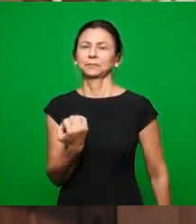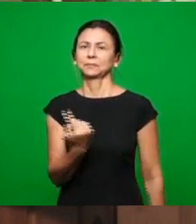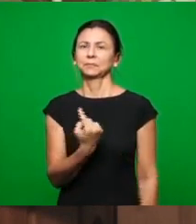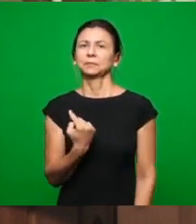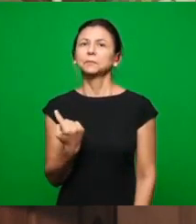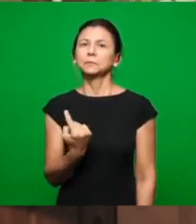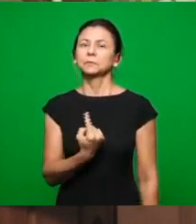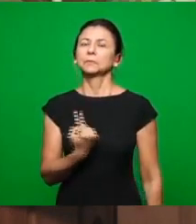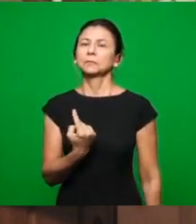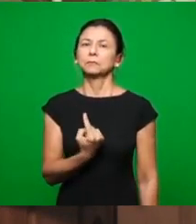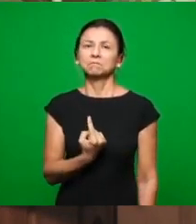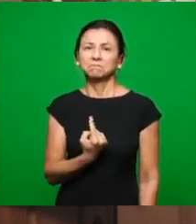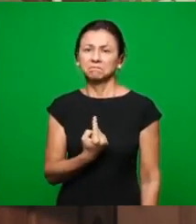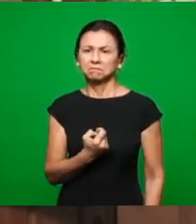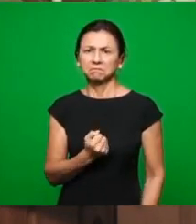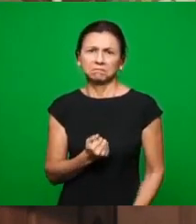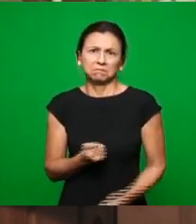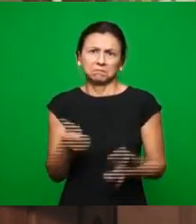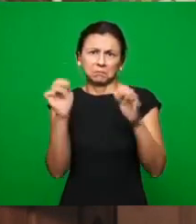which matters to us,